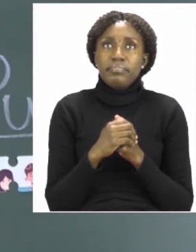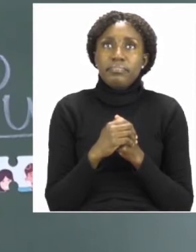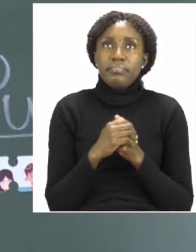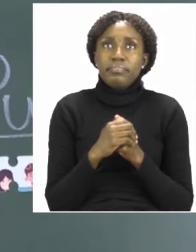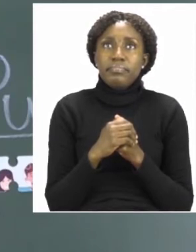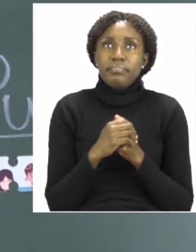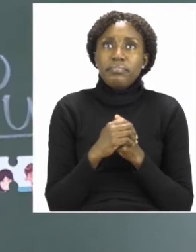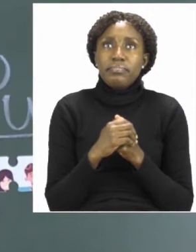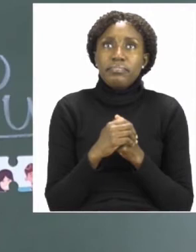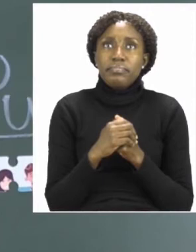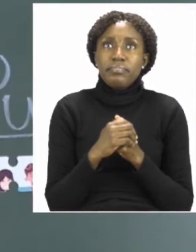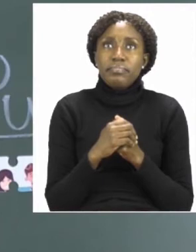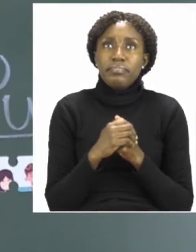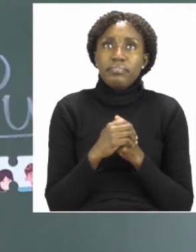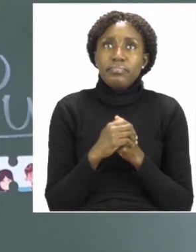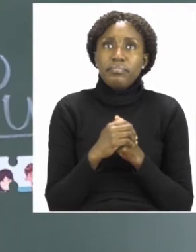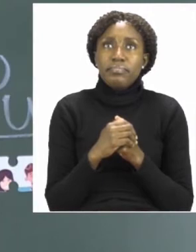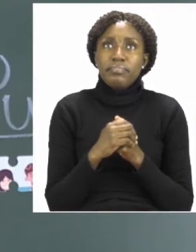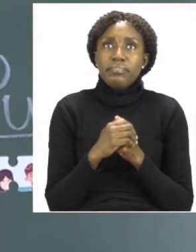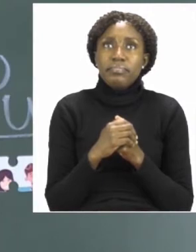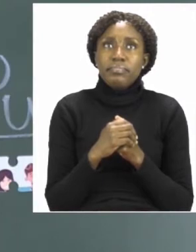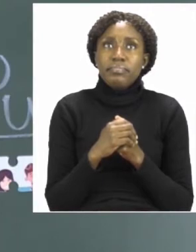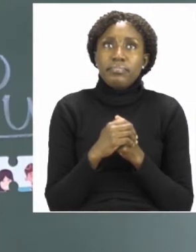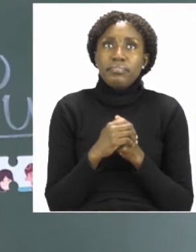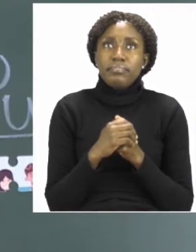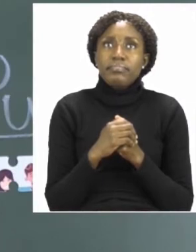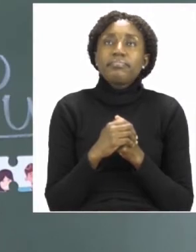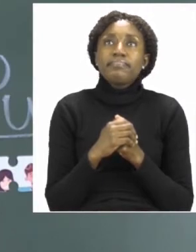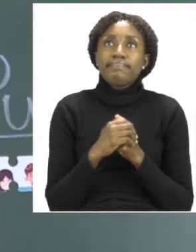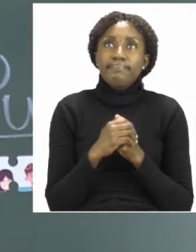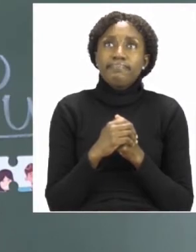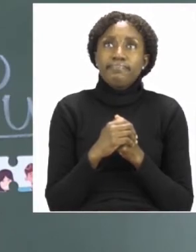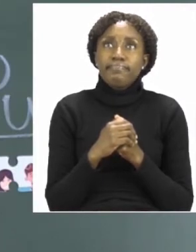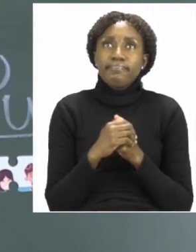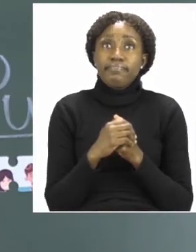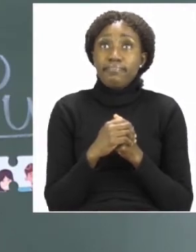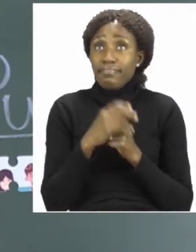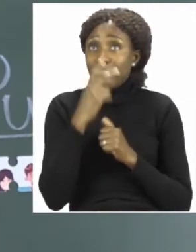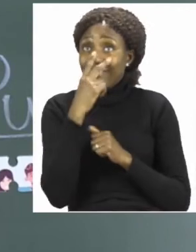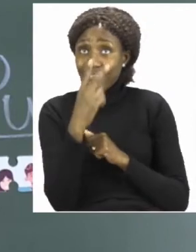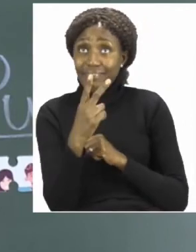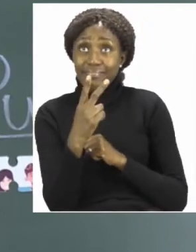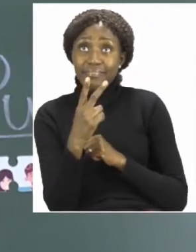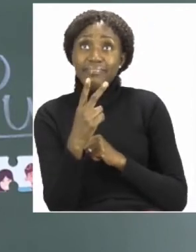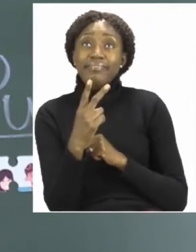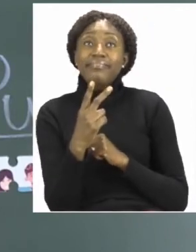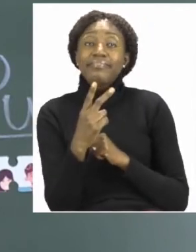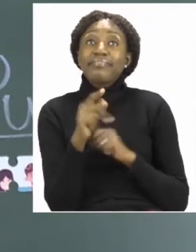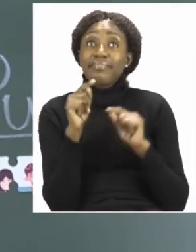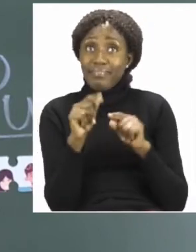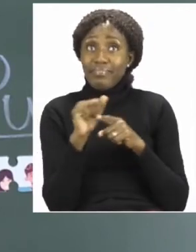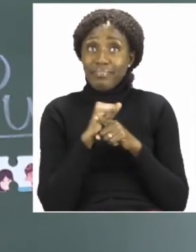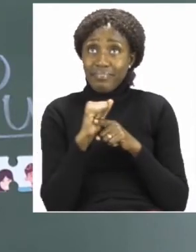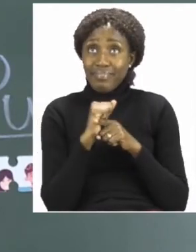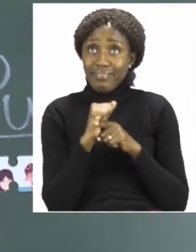around and down you see now these patterns are